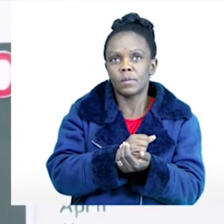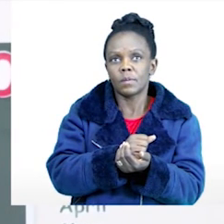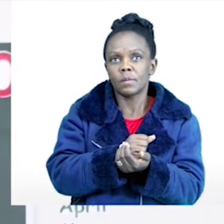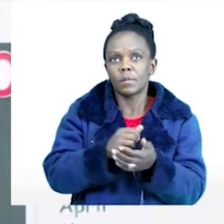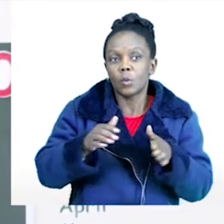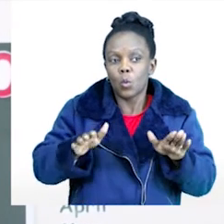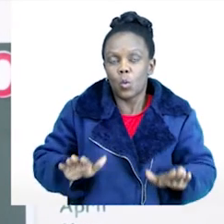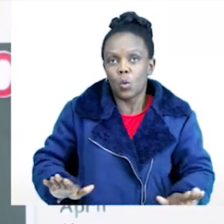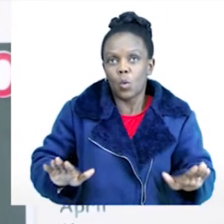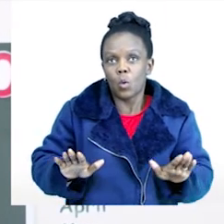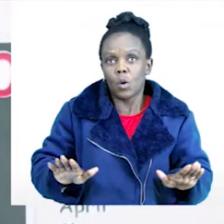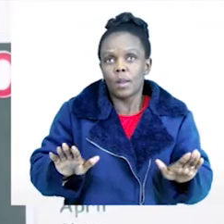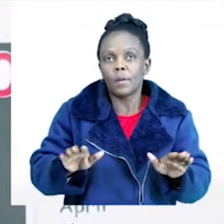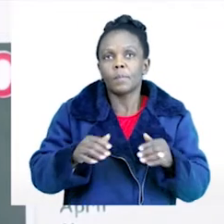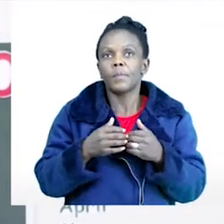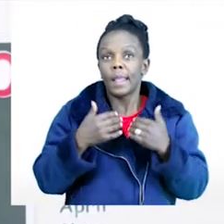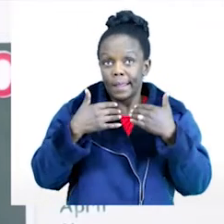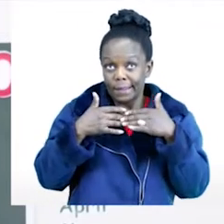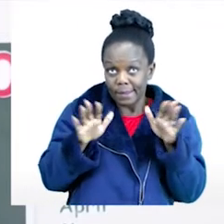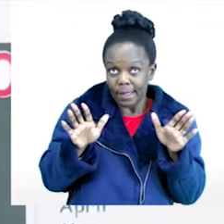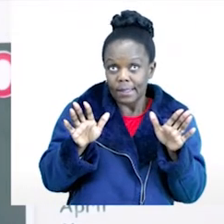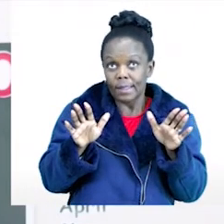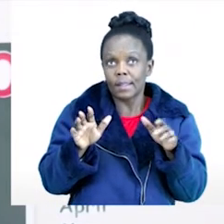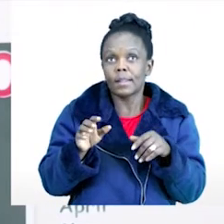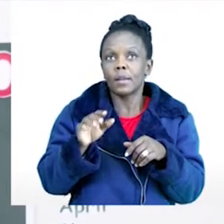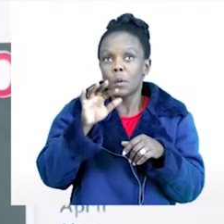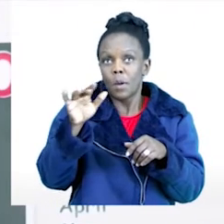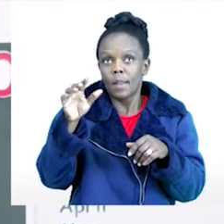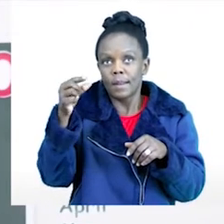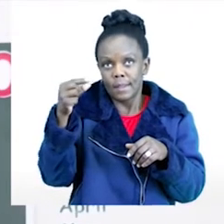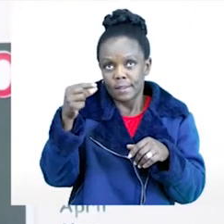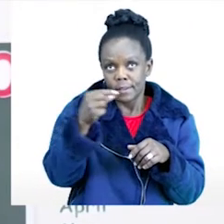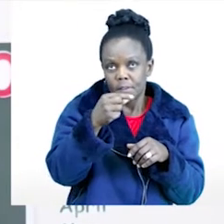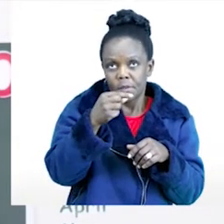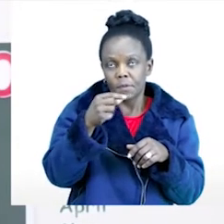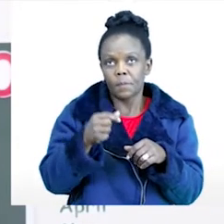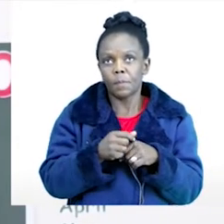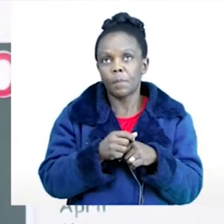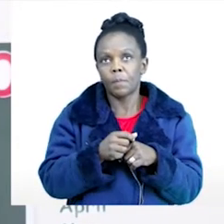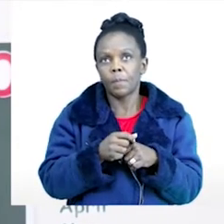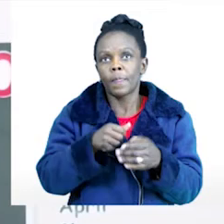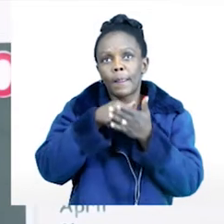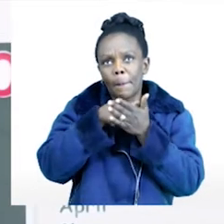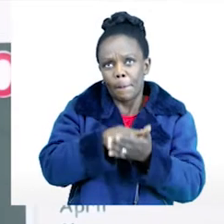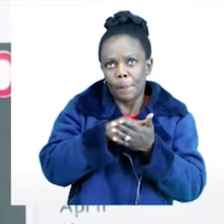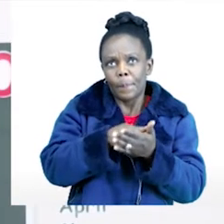girl. So let us try again to draw the letter G. Are we